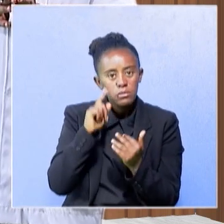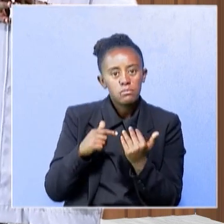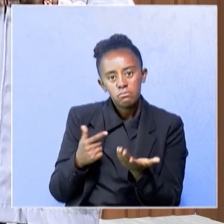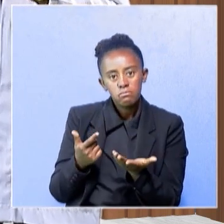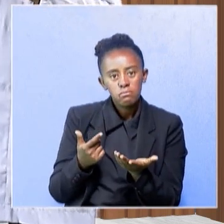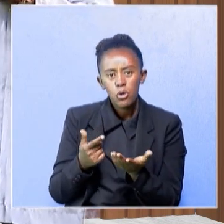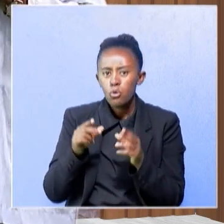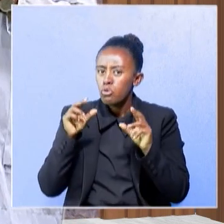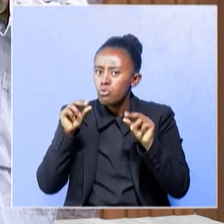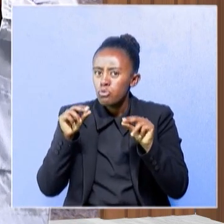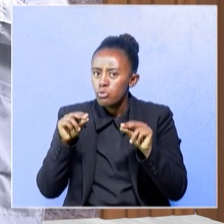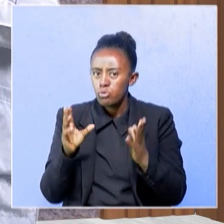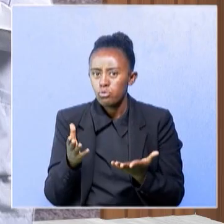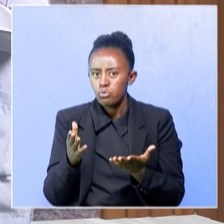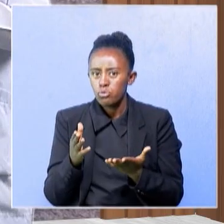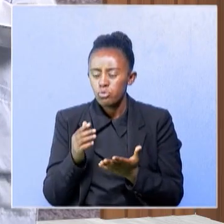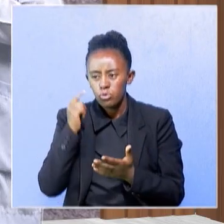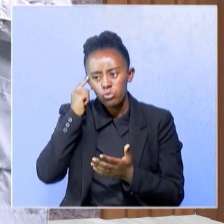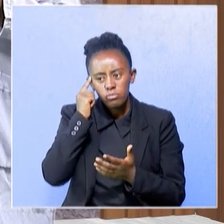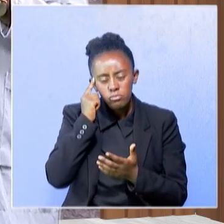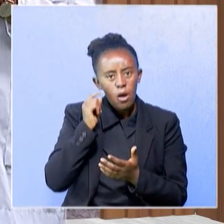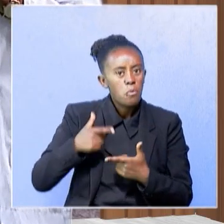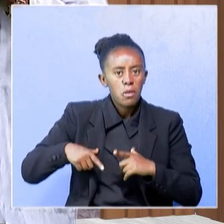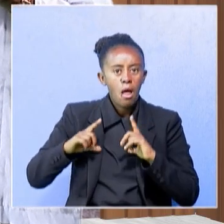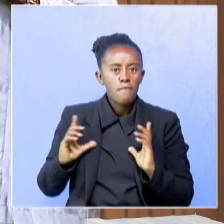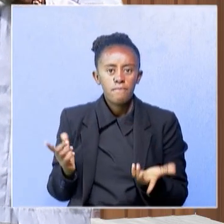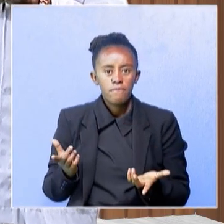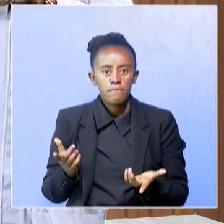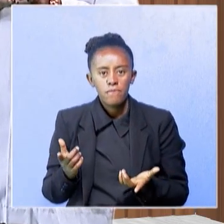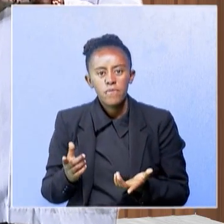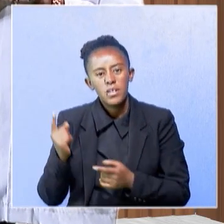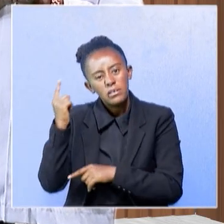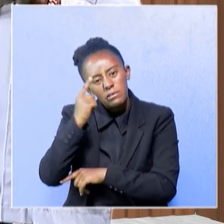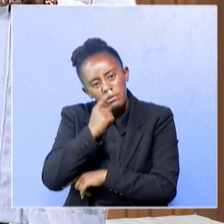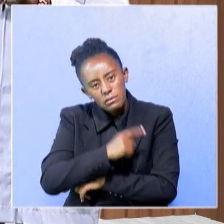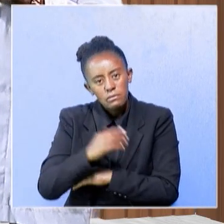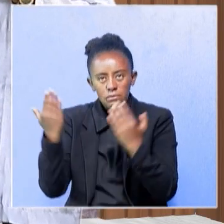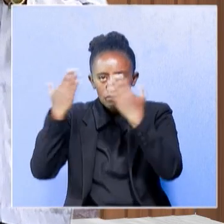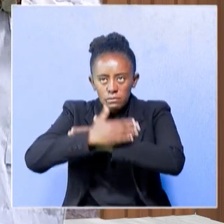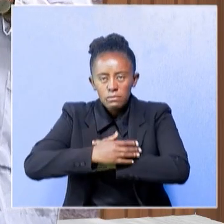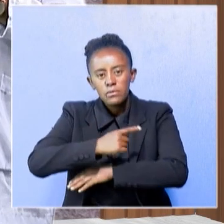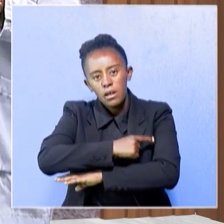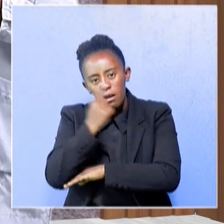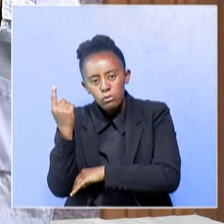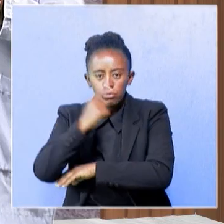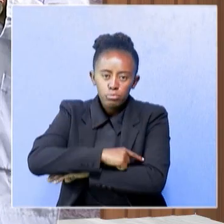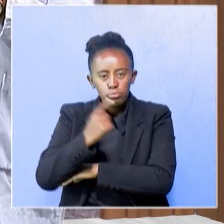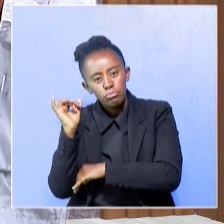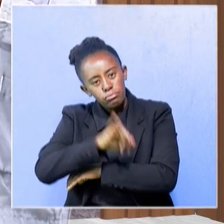right? No one is caring about their life. That's why they spend their nights and a day on the